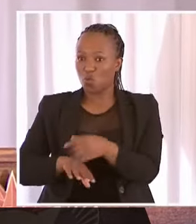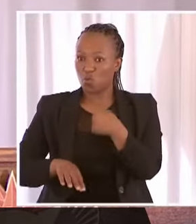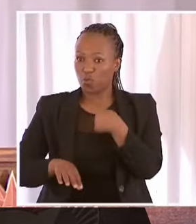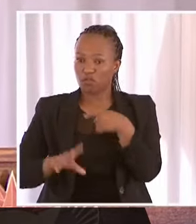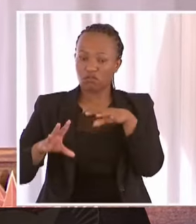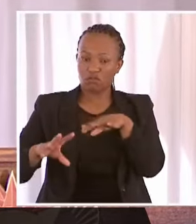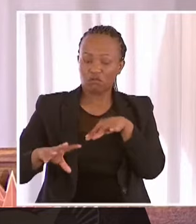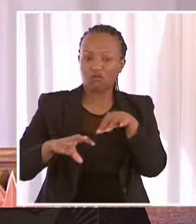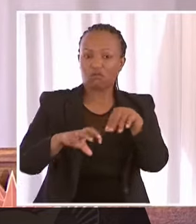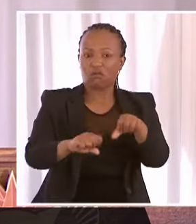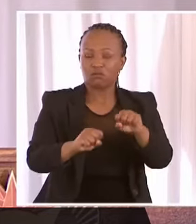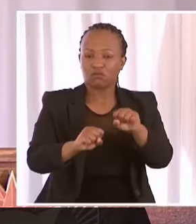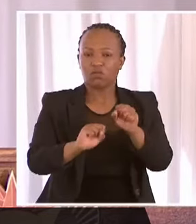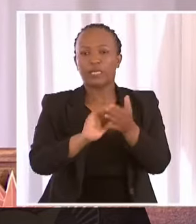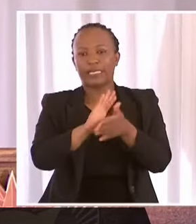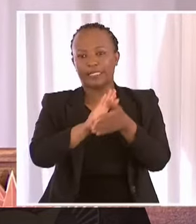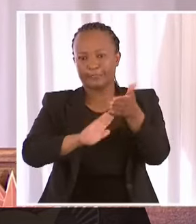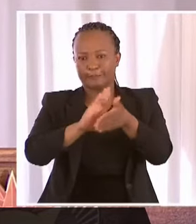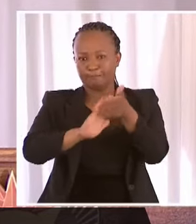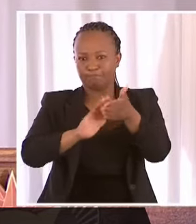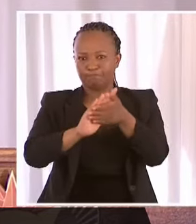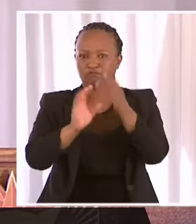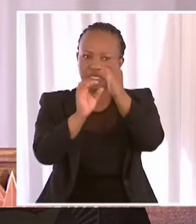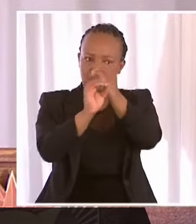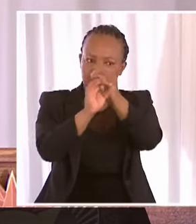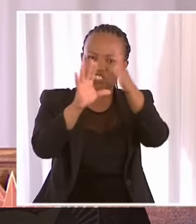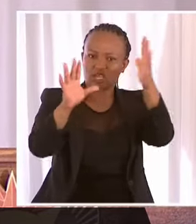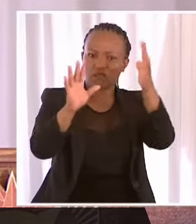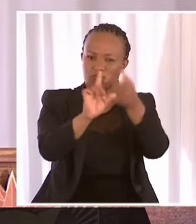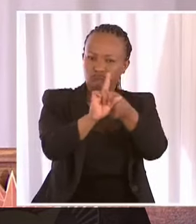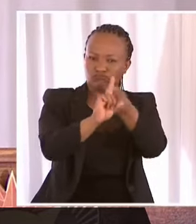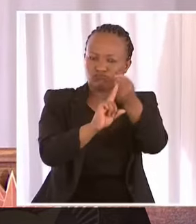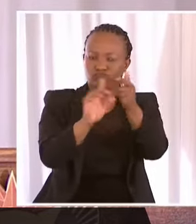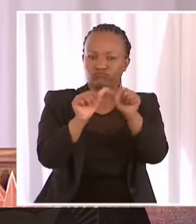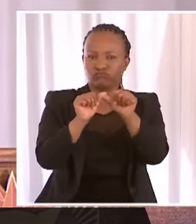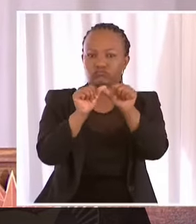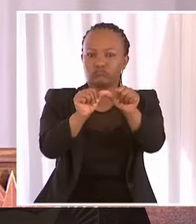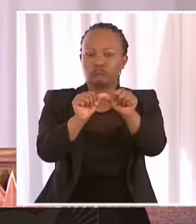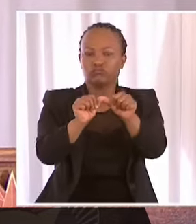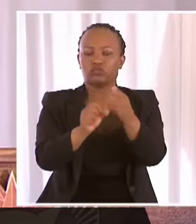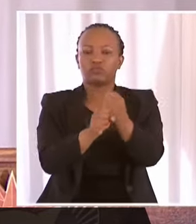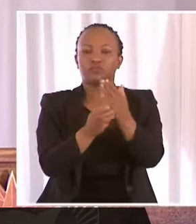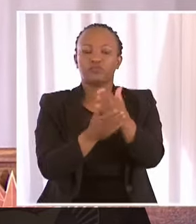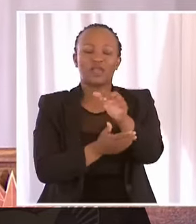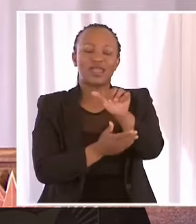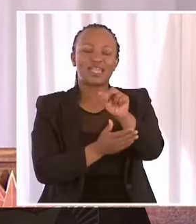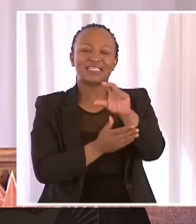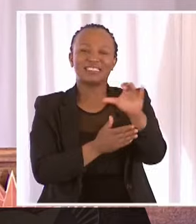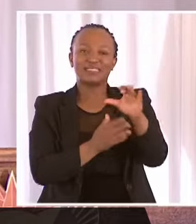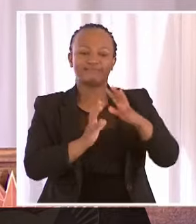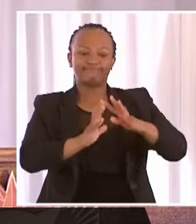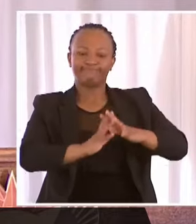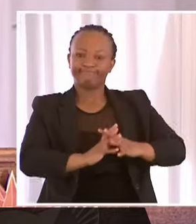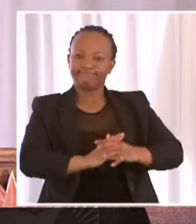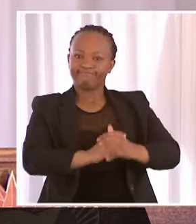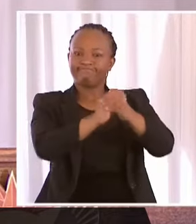find and continue our mission, and make sure that our movement is united in action